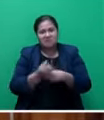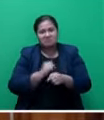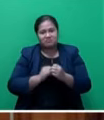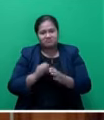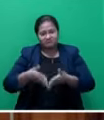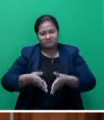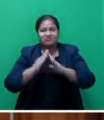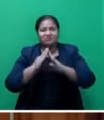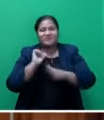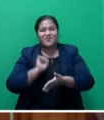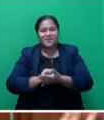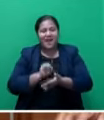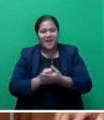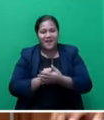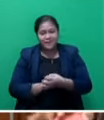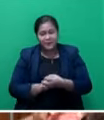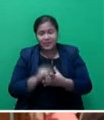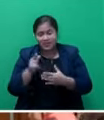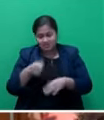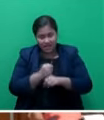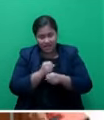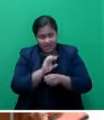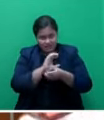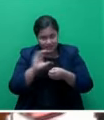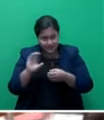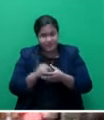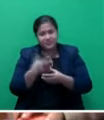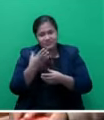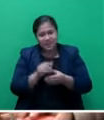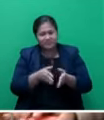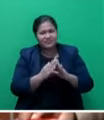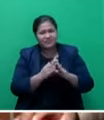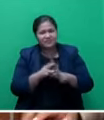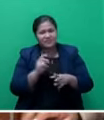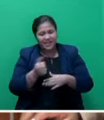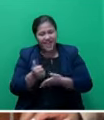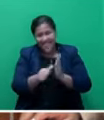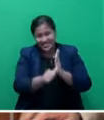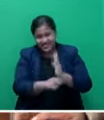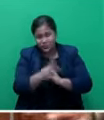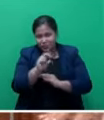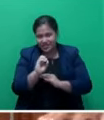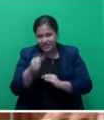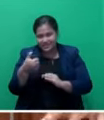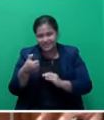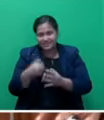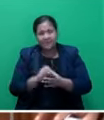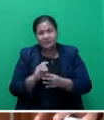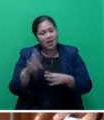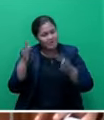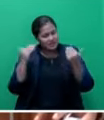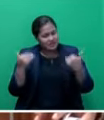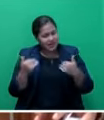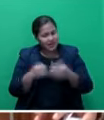body. The company is governed by the Fiji Public Trustee Corporations Act 2006. Mr. Speaker,